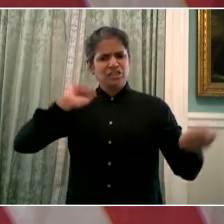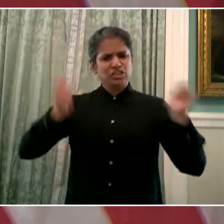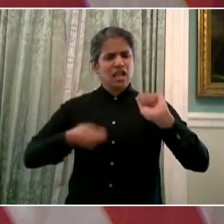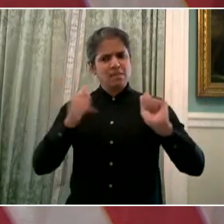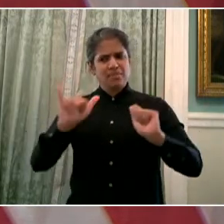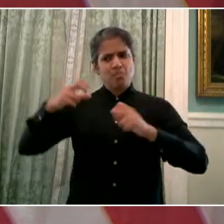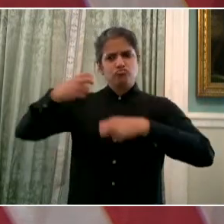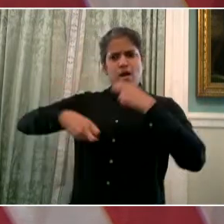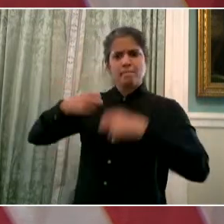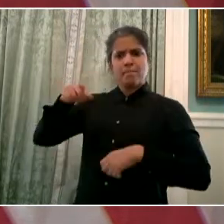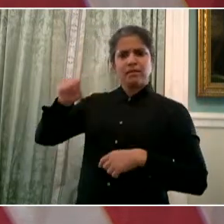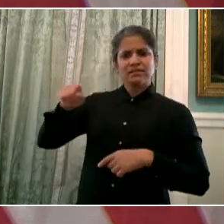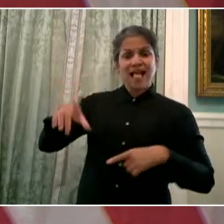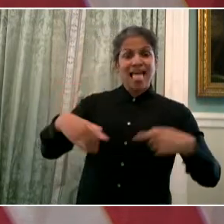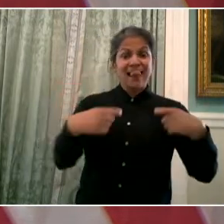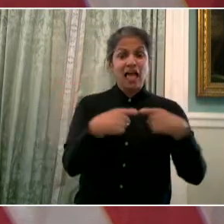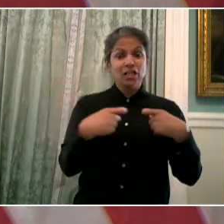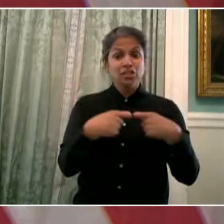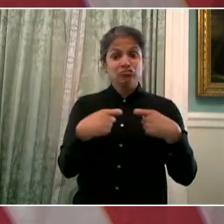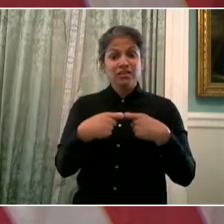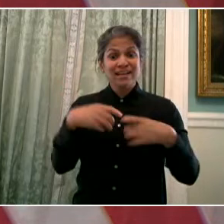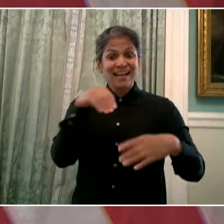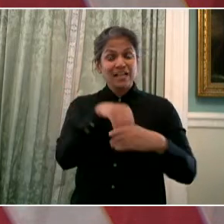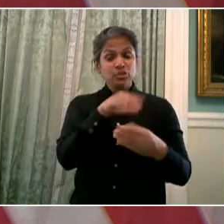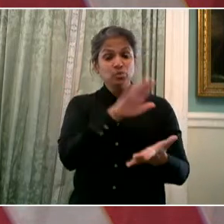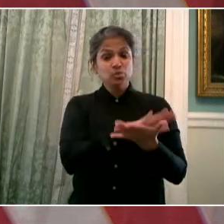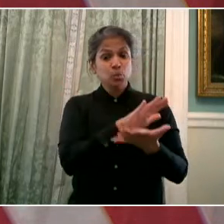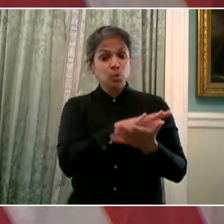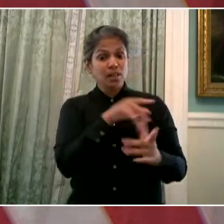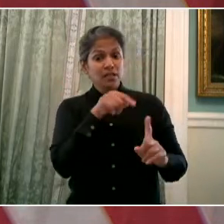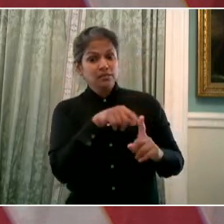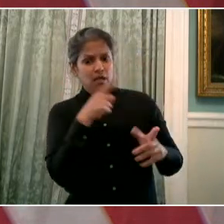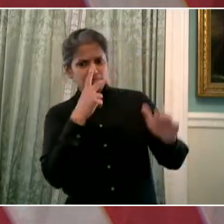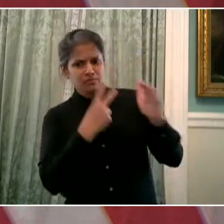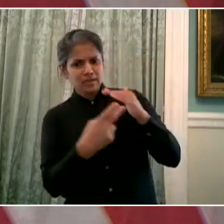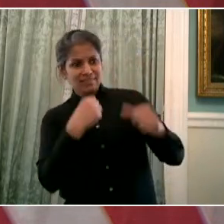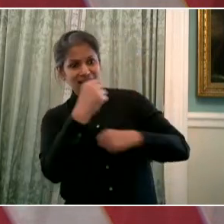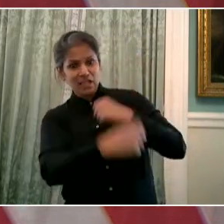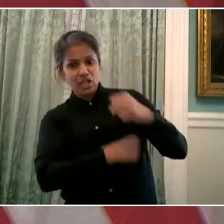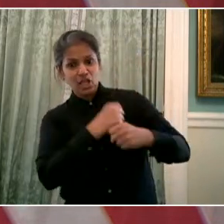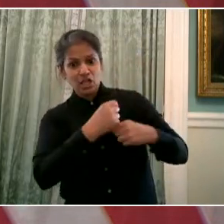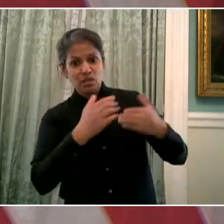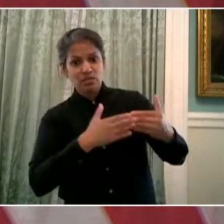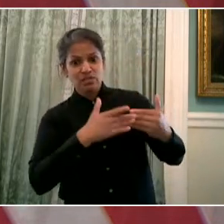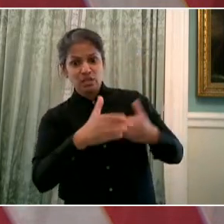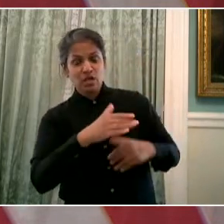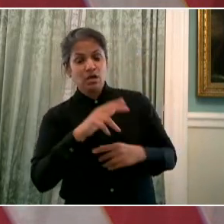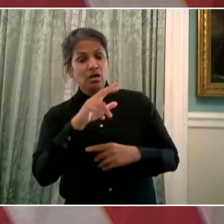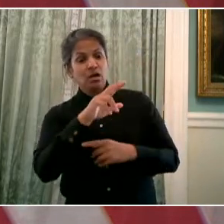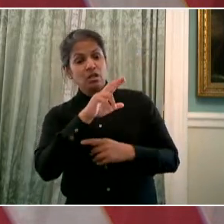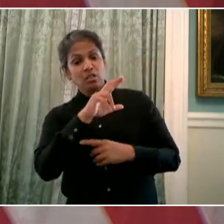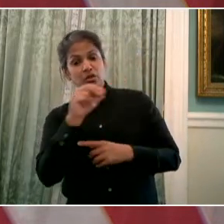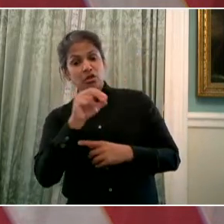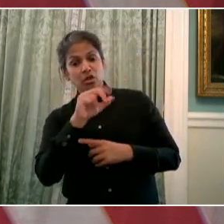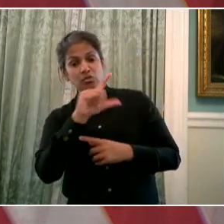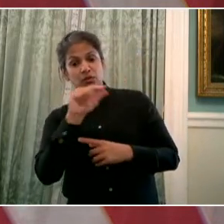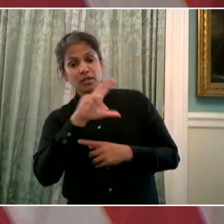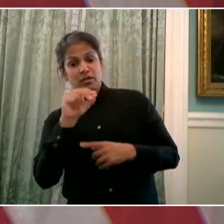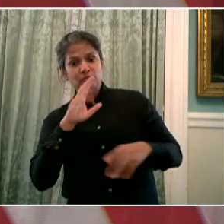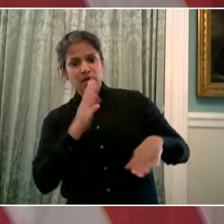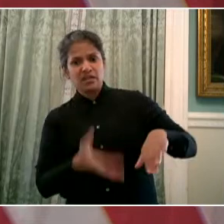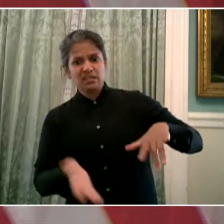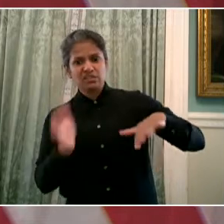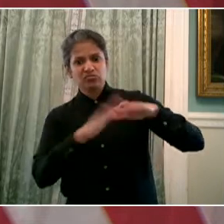asthma hospitalizations. We're phasing out dirty, polluting number 4 fuel oil to 2025 in schools